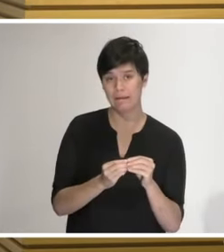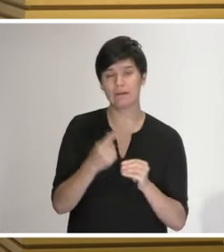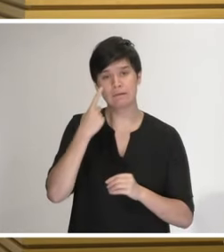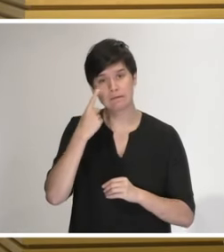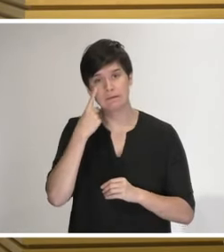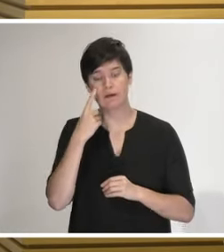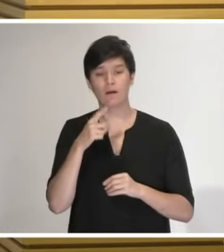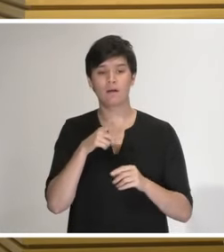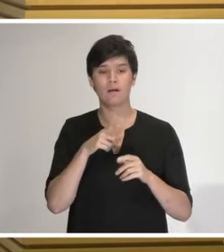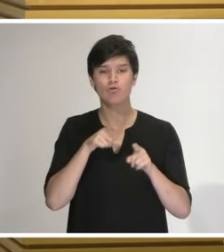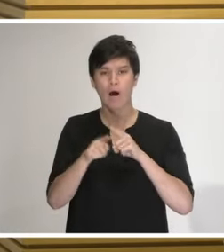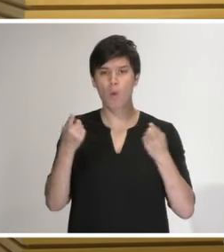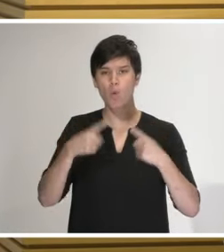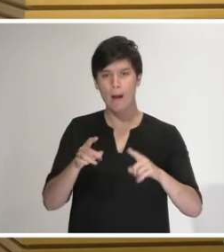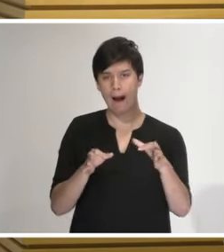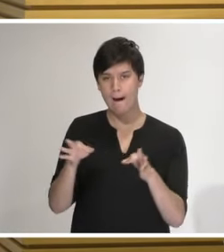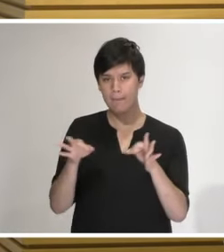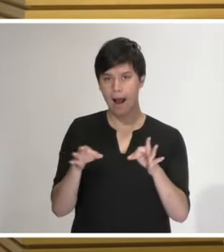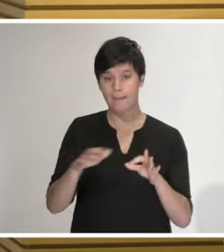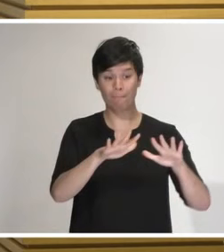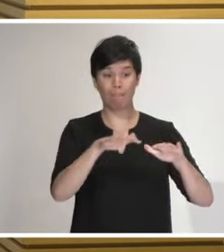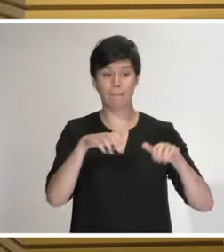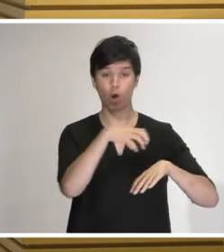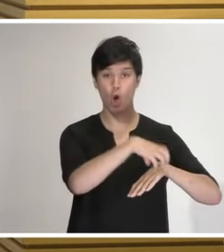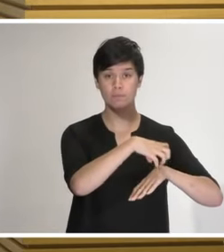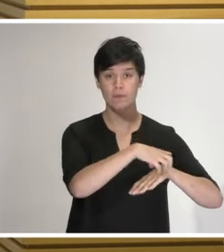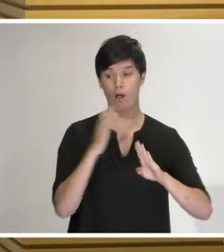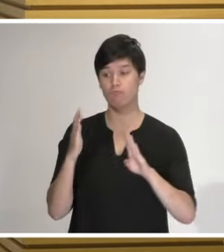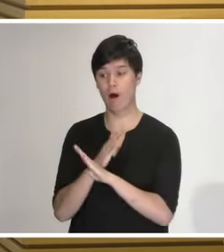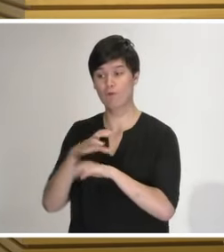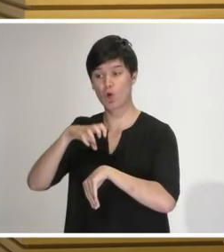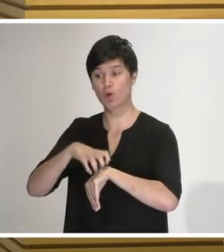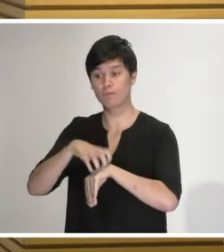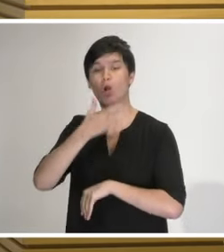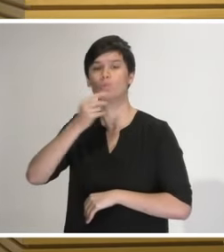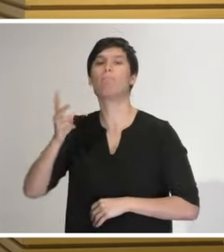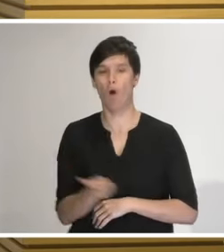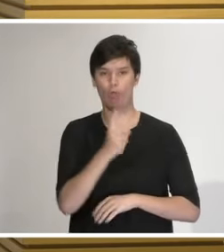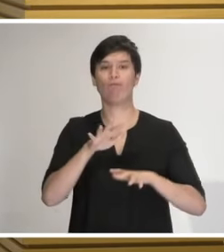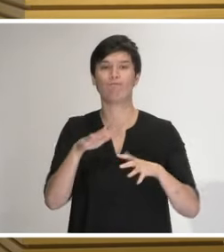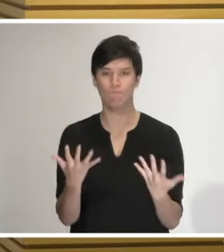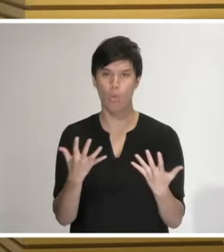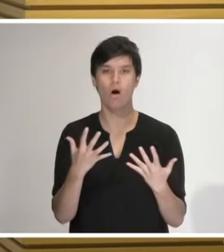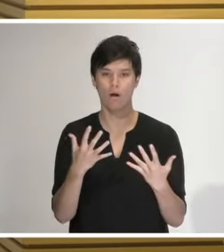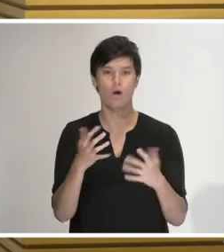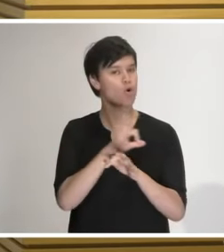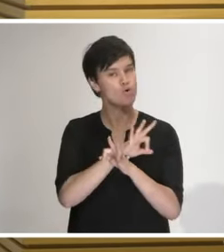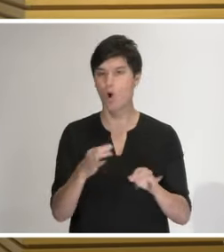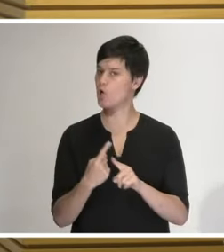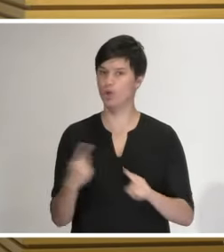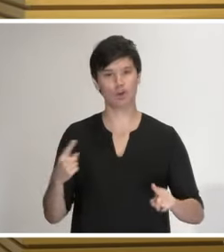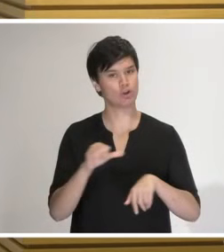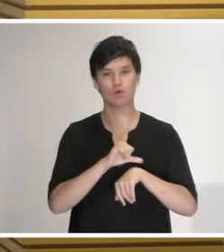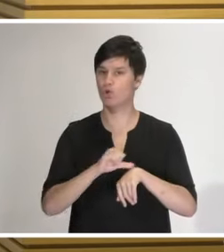and private sector capacity to get those people in to get their surgery as soon as possible. Hospitals or wards and hospitals that have now